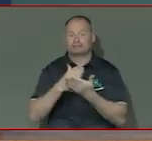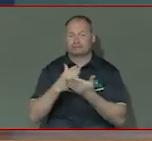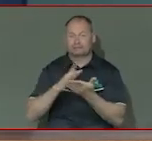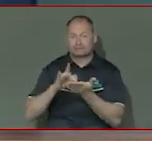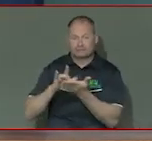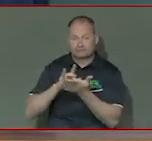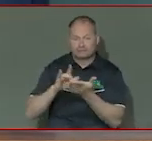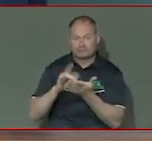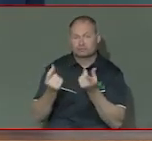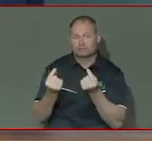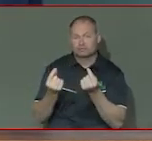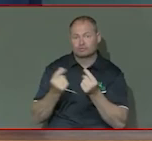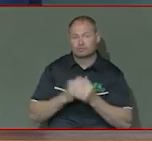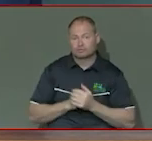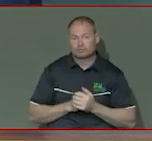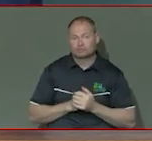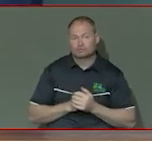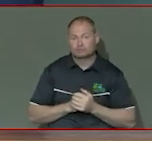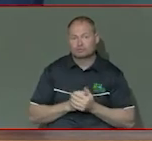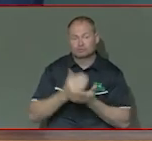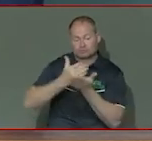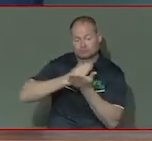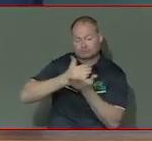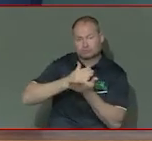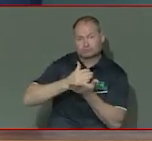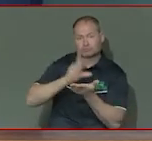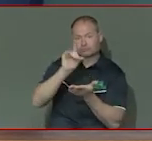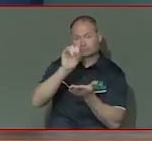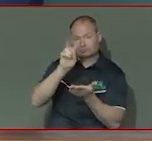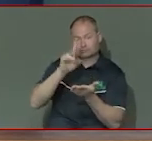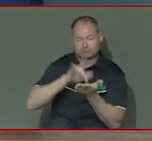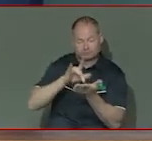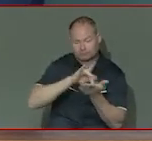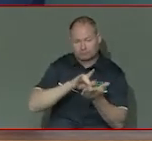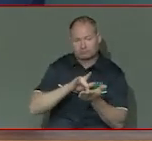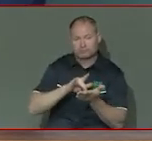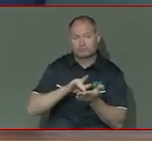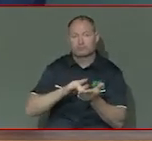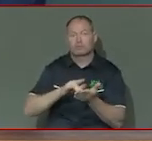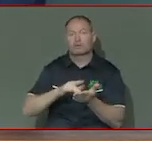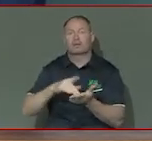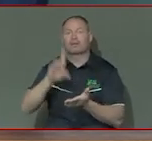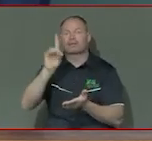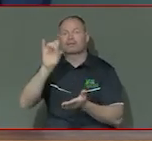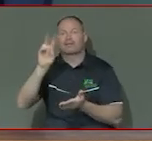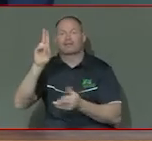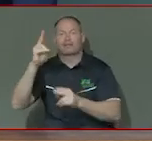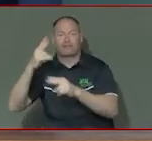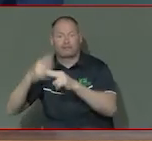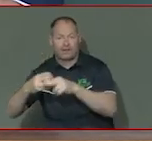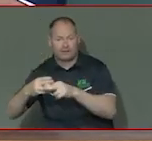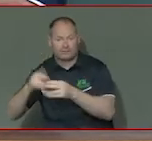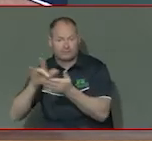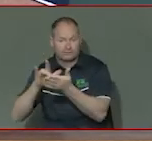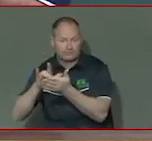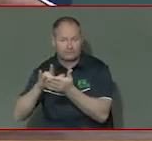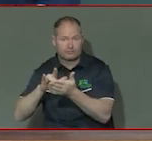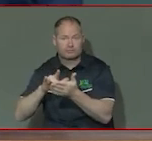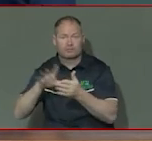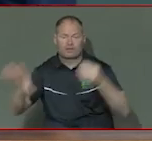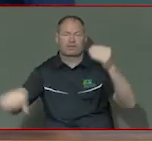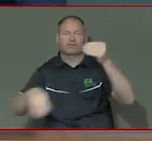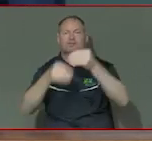sure that you calculate your interim dividend per share, calculate your final dividend per share, and then add the two